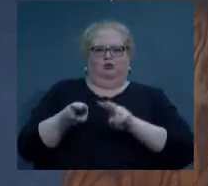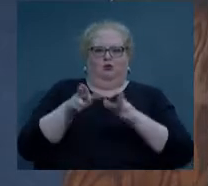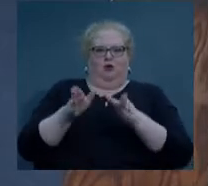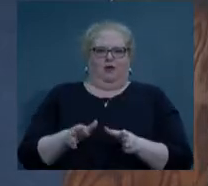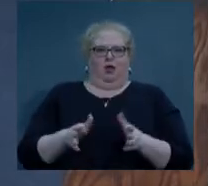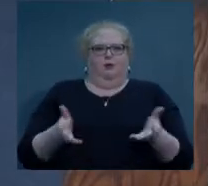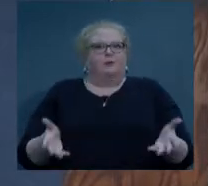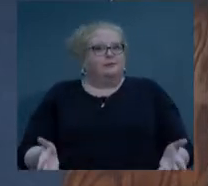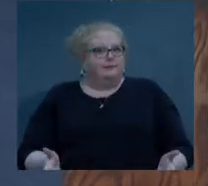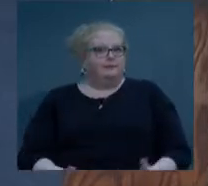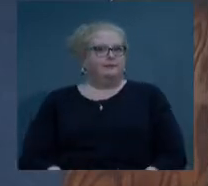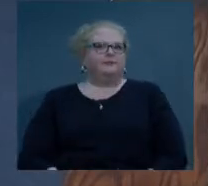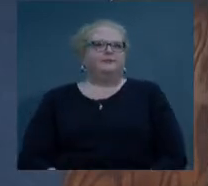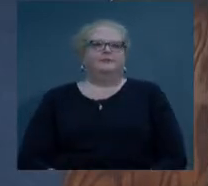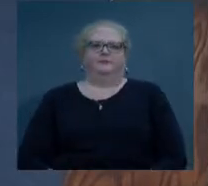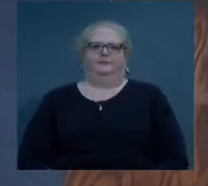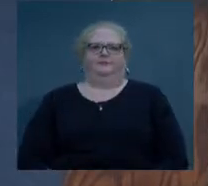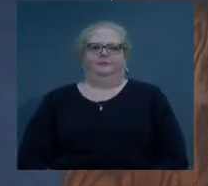Okay.